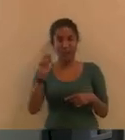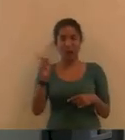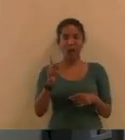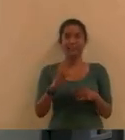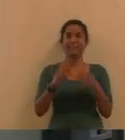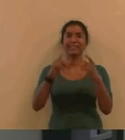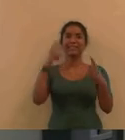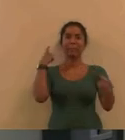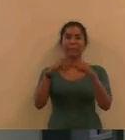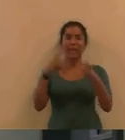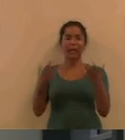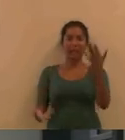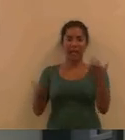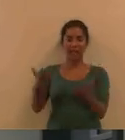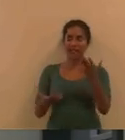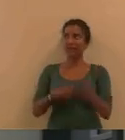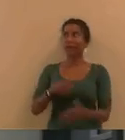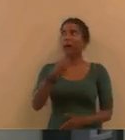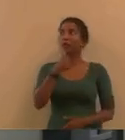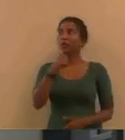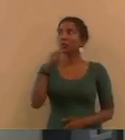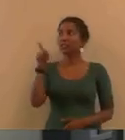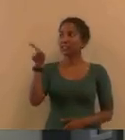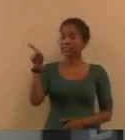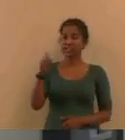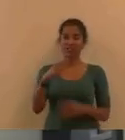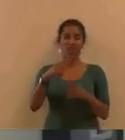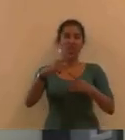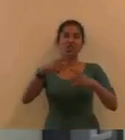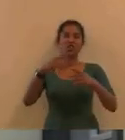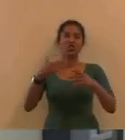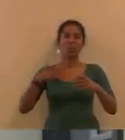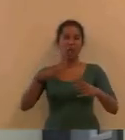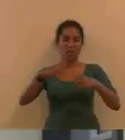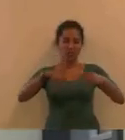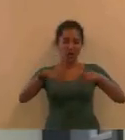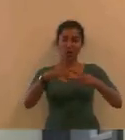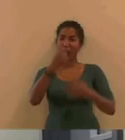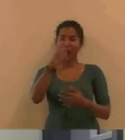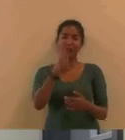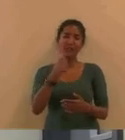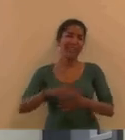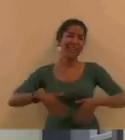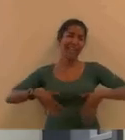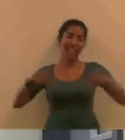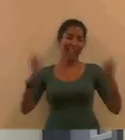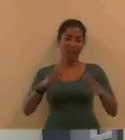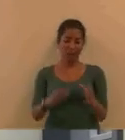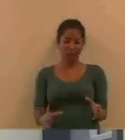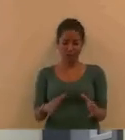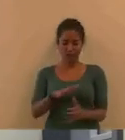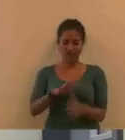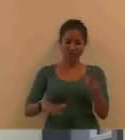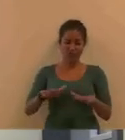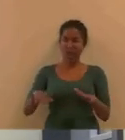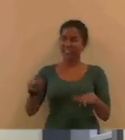using the toilet roll to jump over today, but you could use any object which is roughly the same